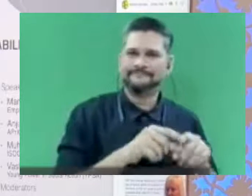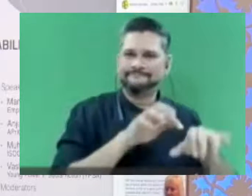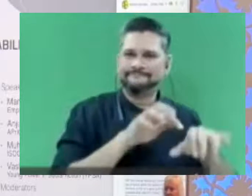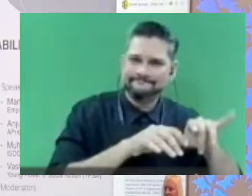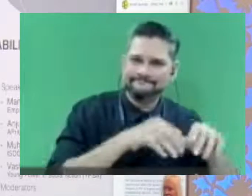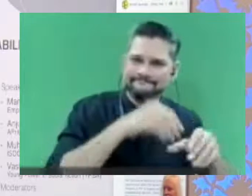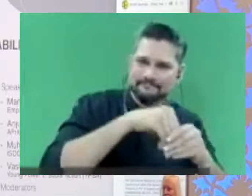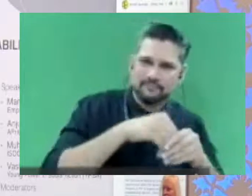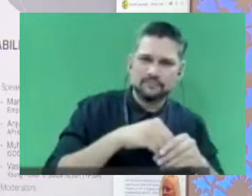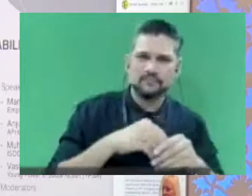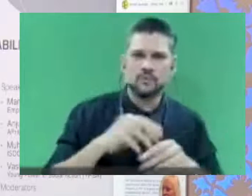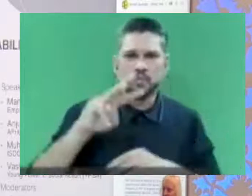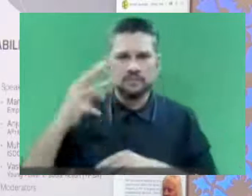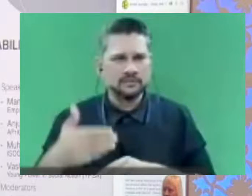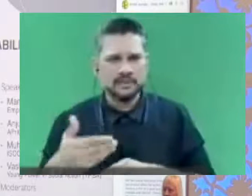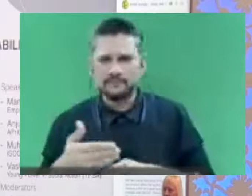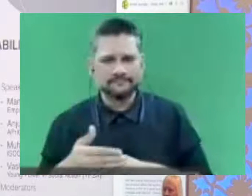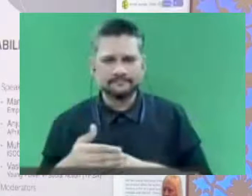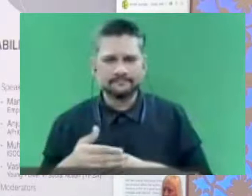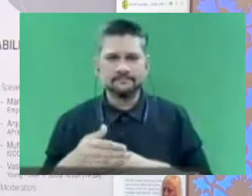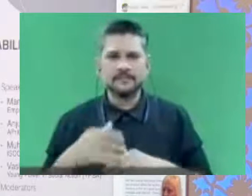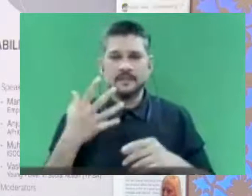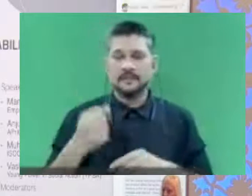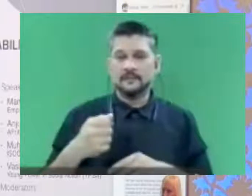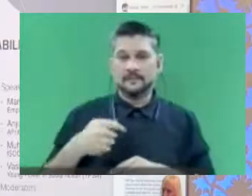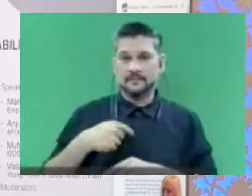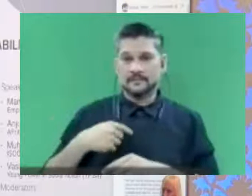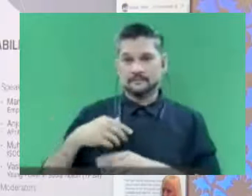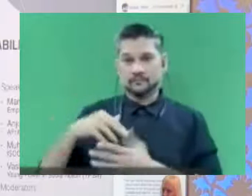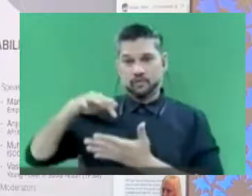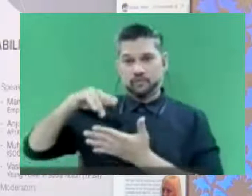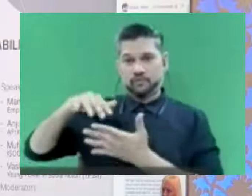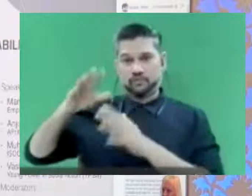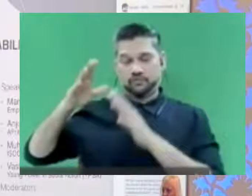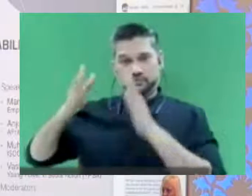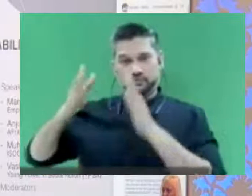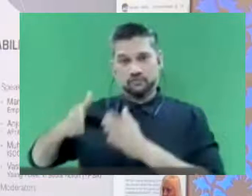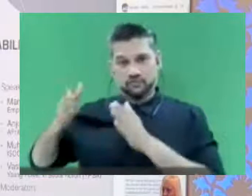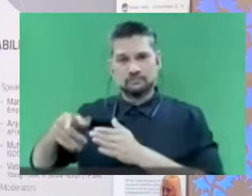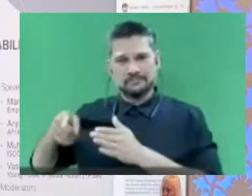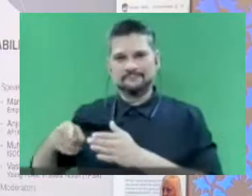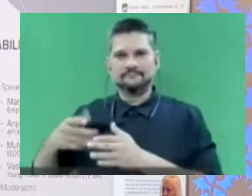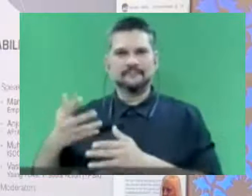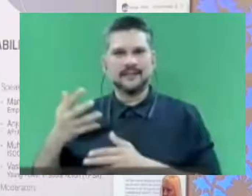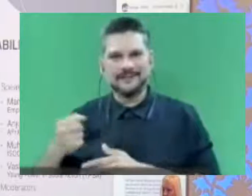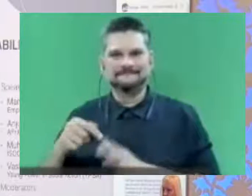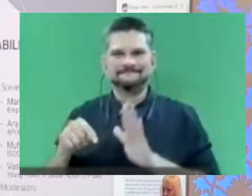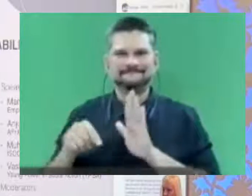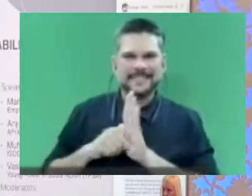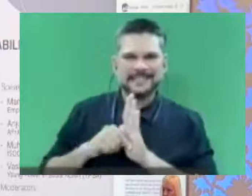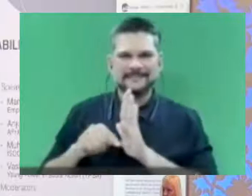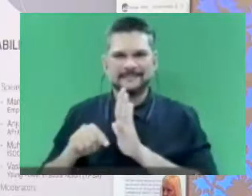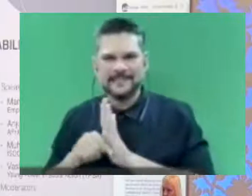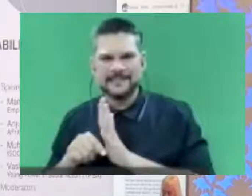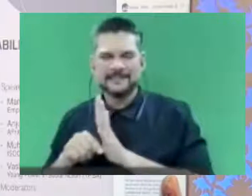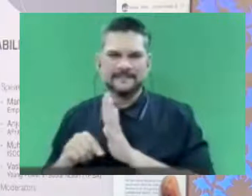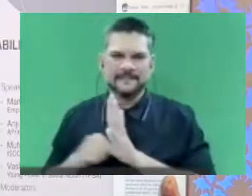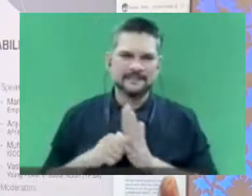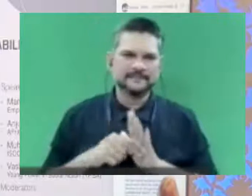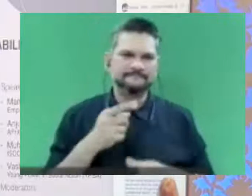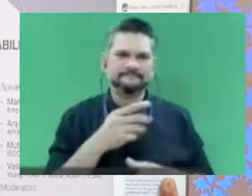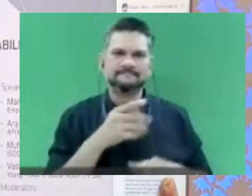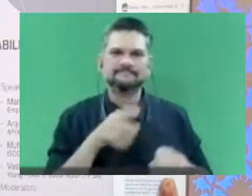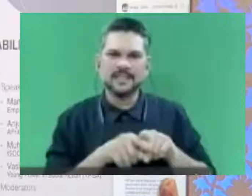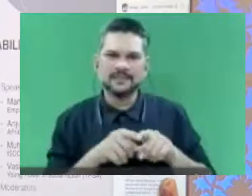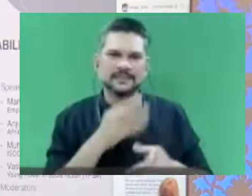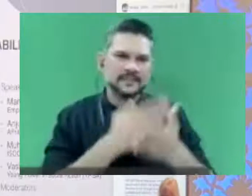where my students feel a lot of stigma if they don't encourage other persons with disabilities to use devices